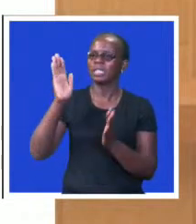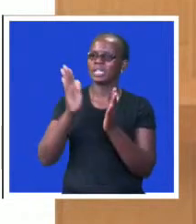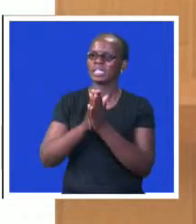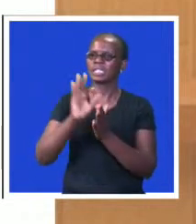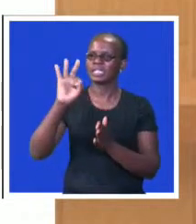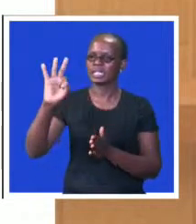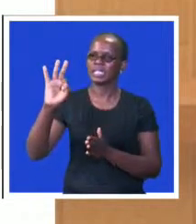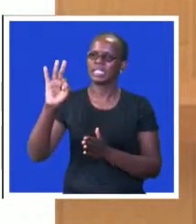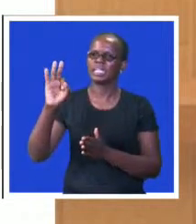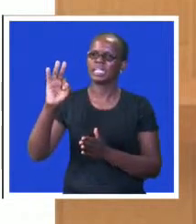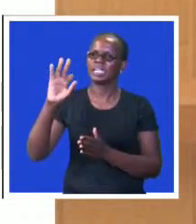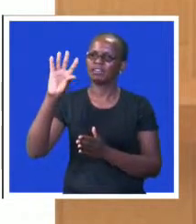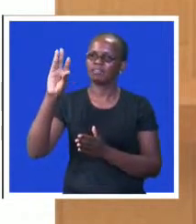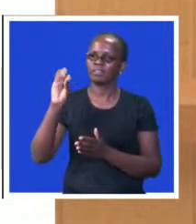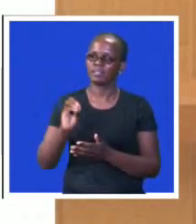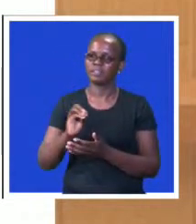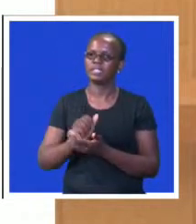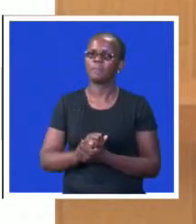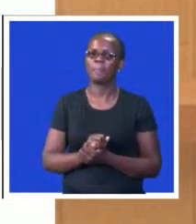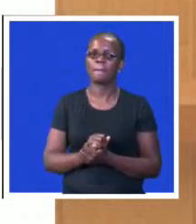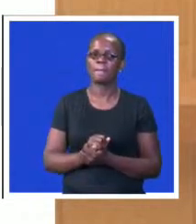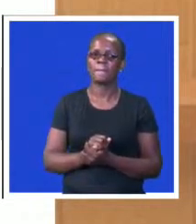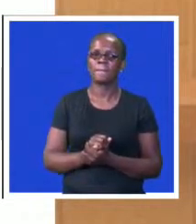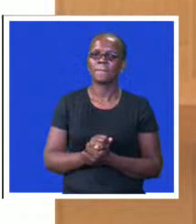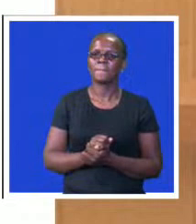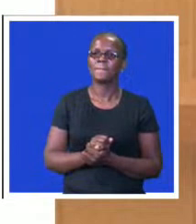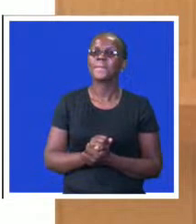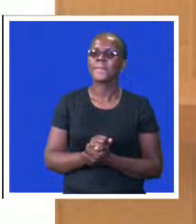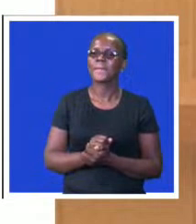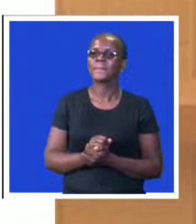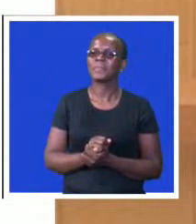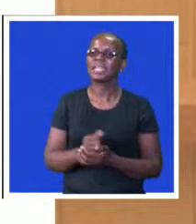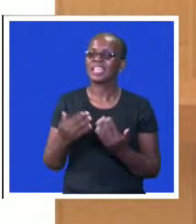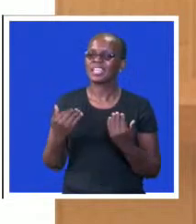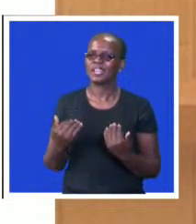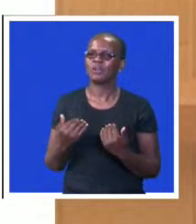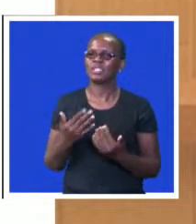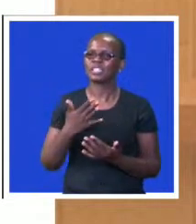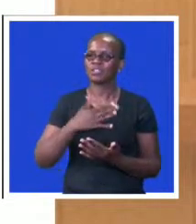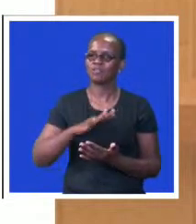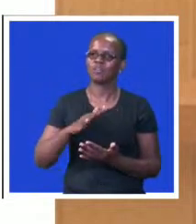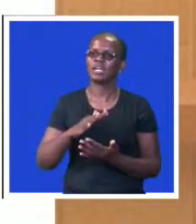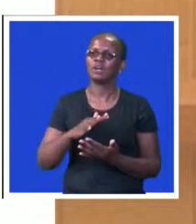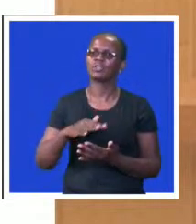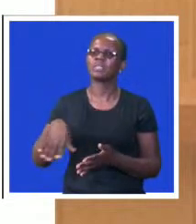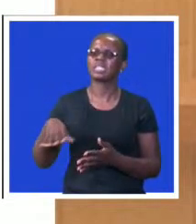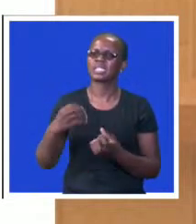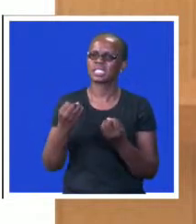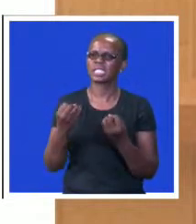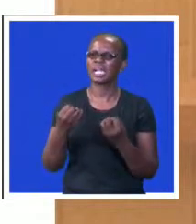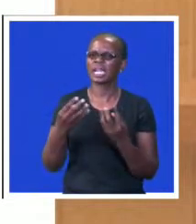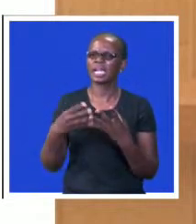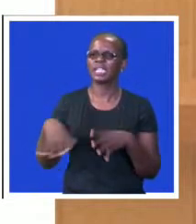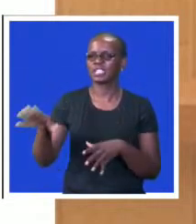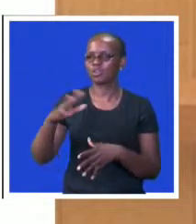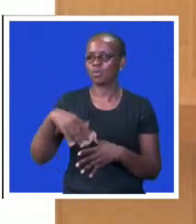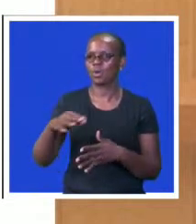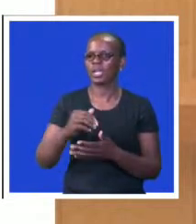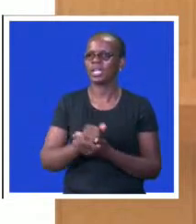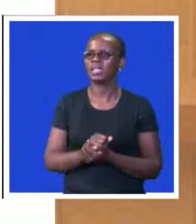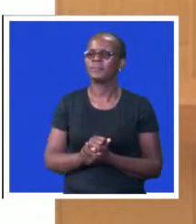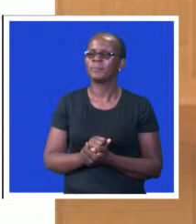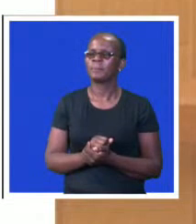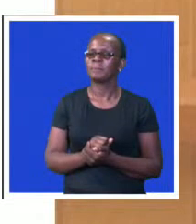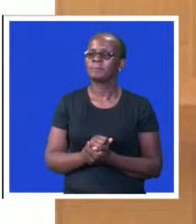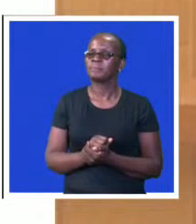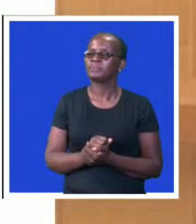packets, but it means the mass of the packet of sugar. So we don't need to multiply the cost price